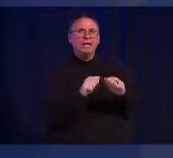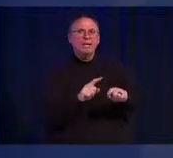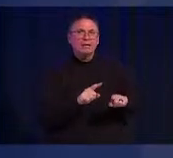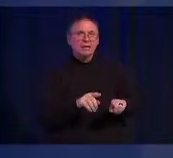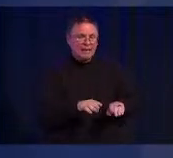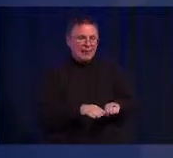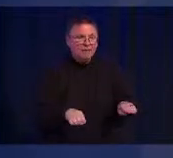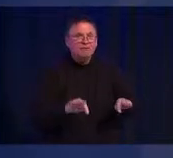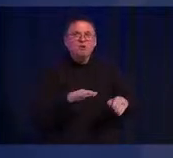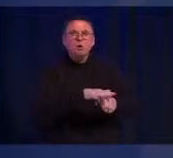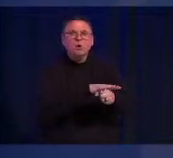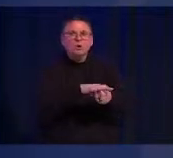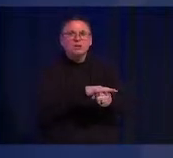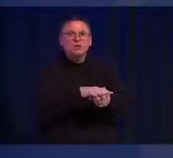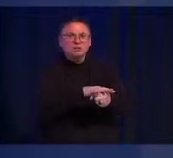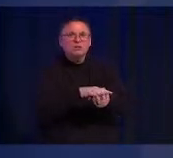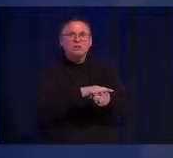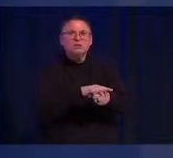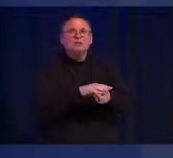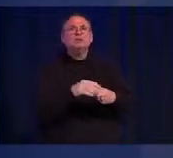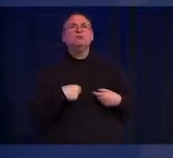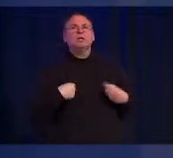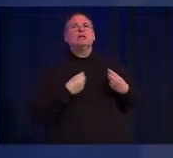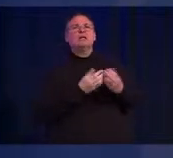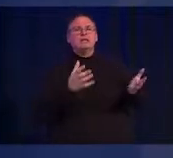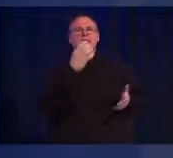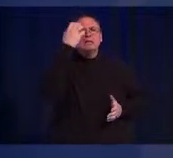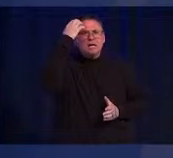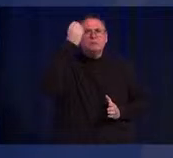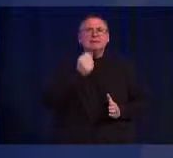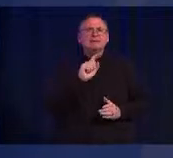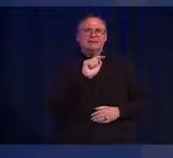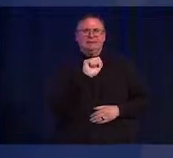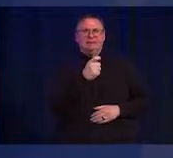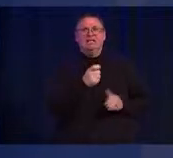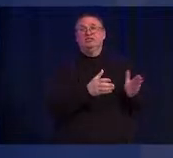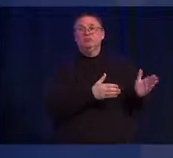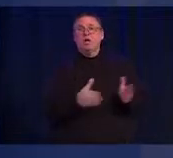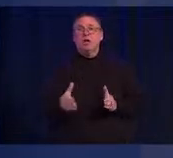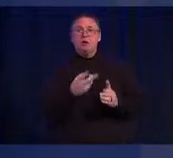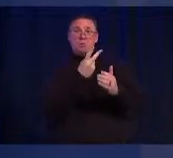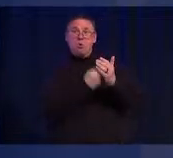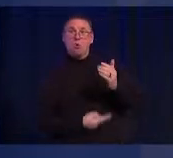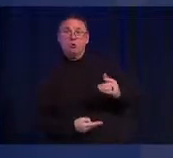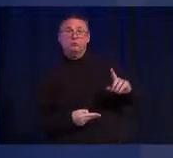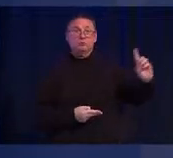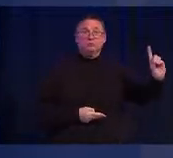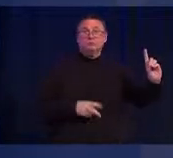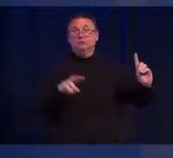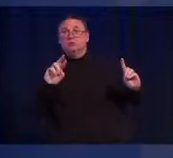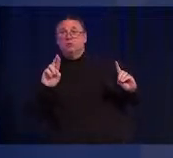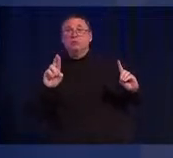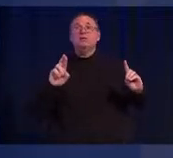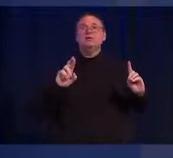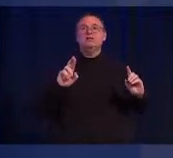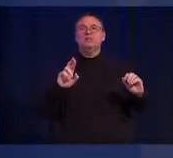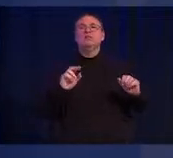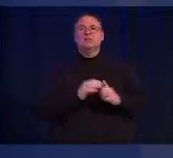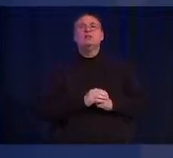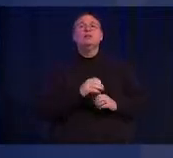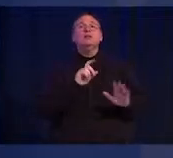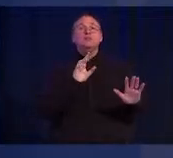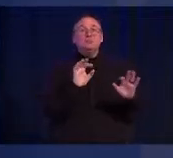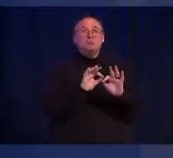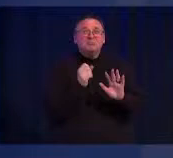a common sense property tax plan that was bipartisan that went very, very well. And because of that, people were comparing it to other candidates.